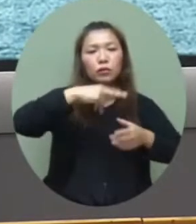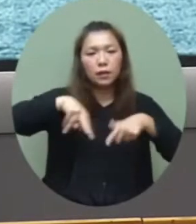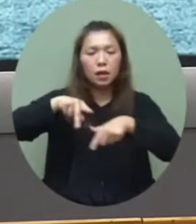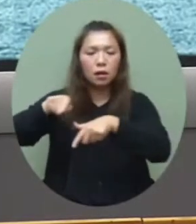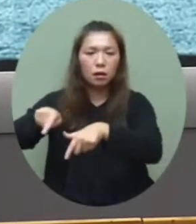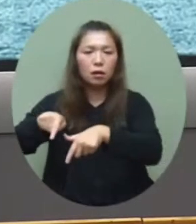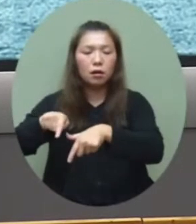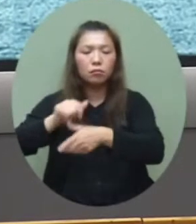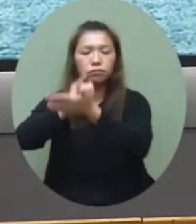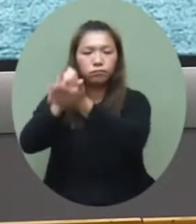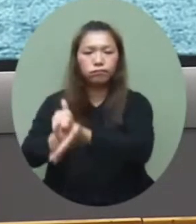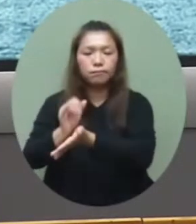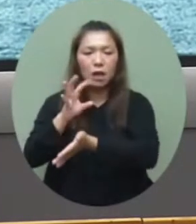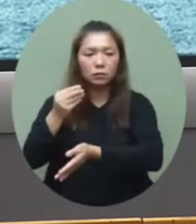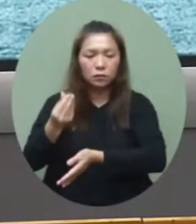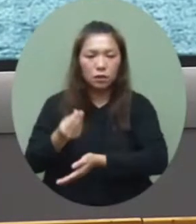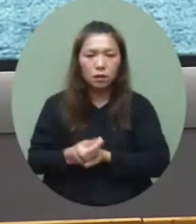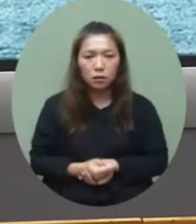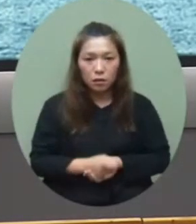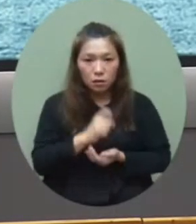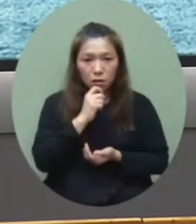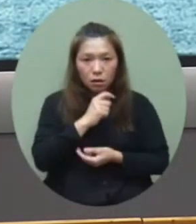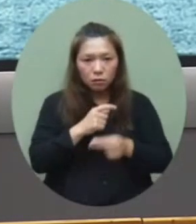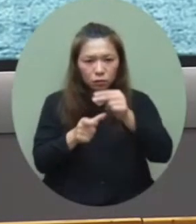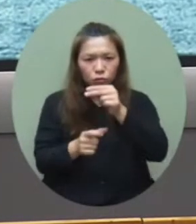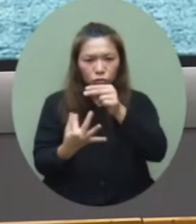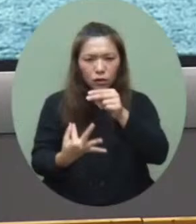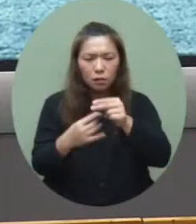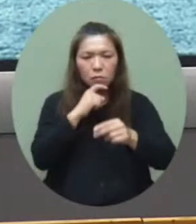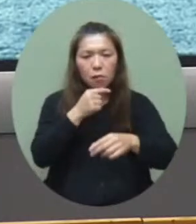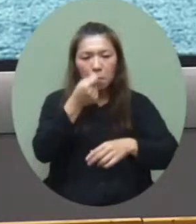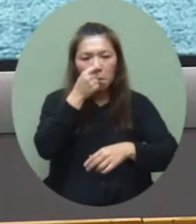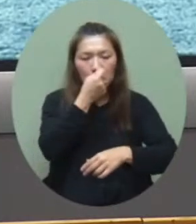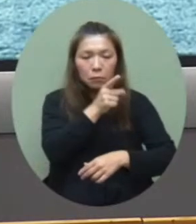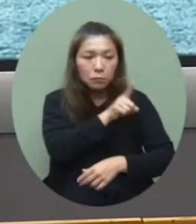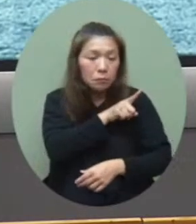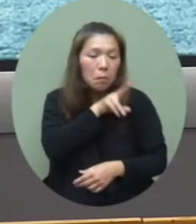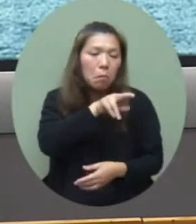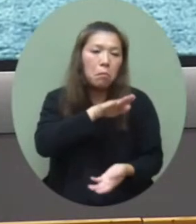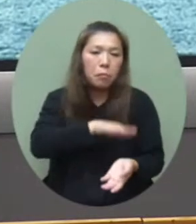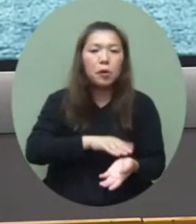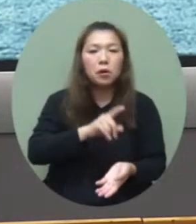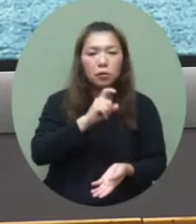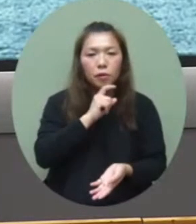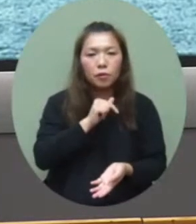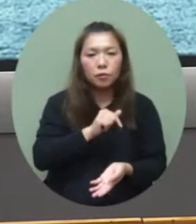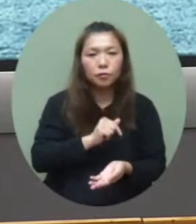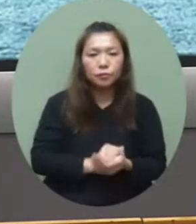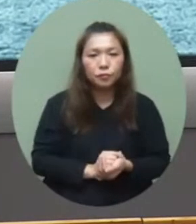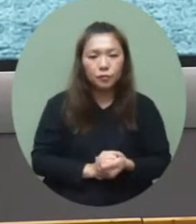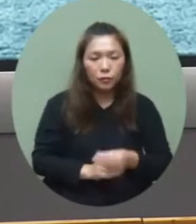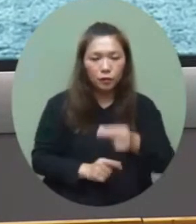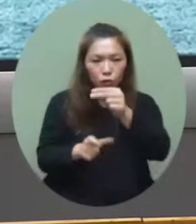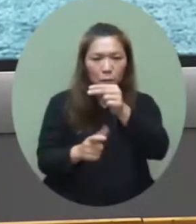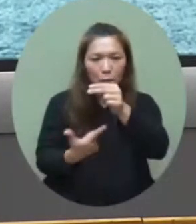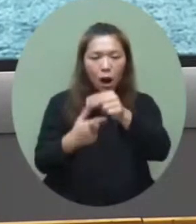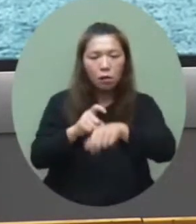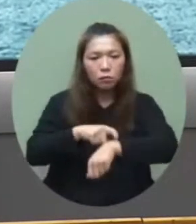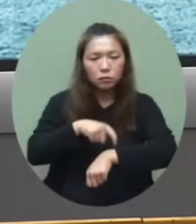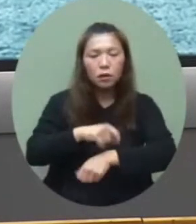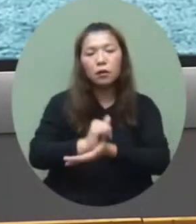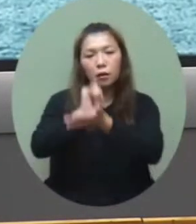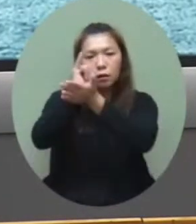the designated clinic for COVID-19 patients. On the 3rd of July, she had an RAT positive test